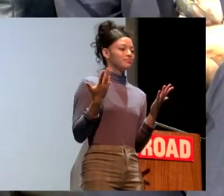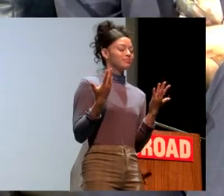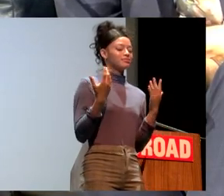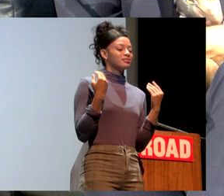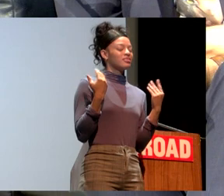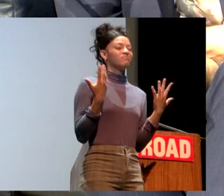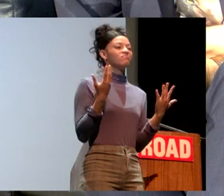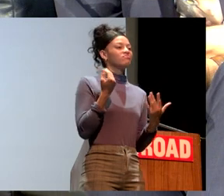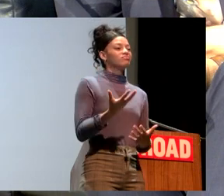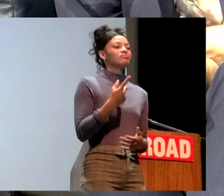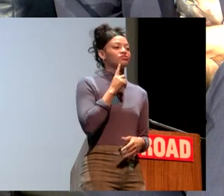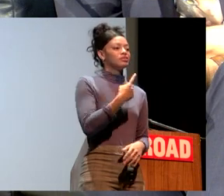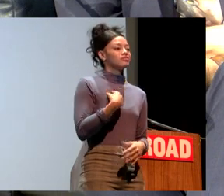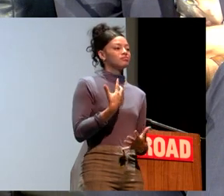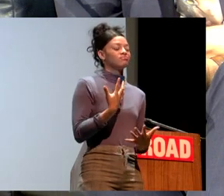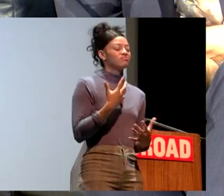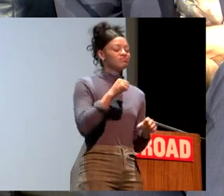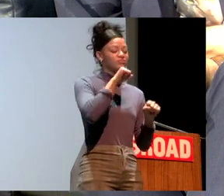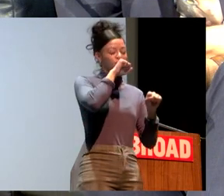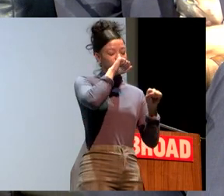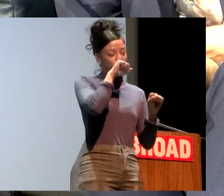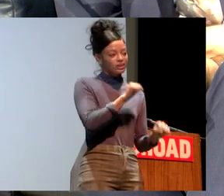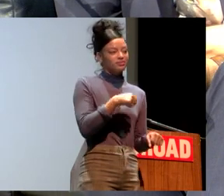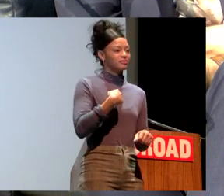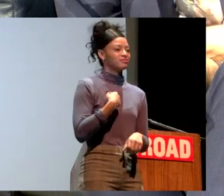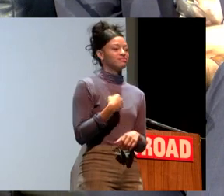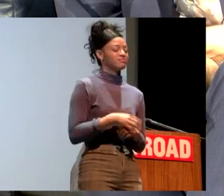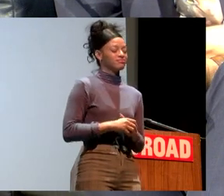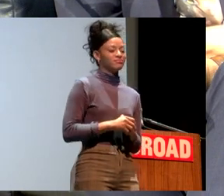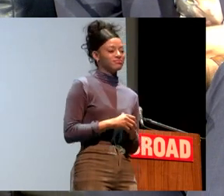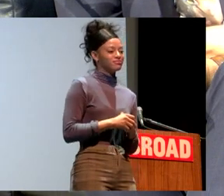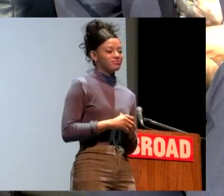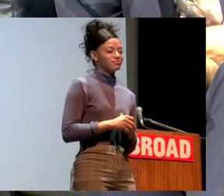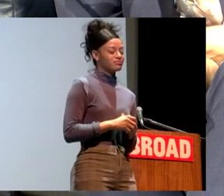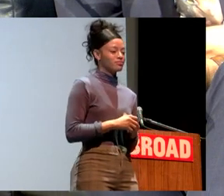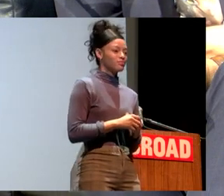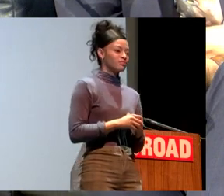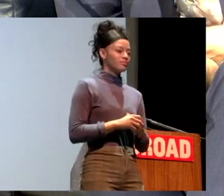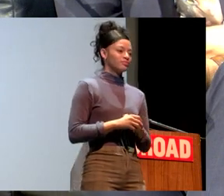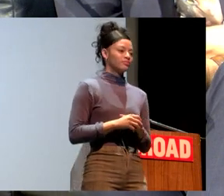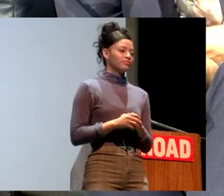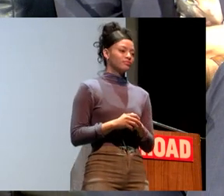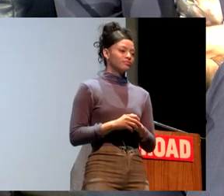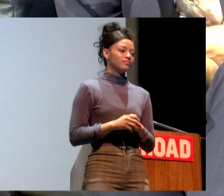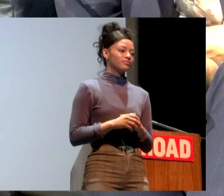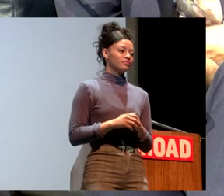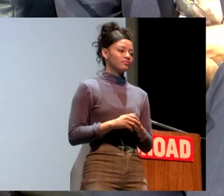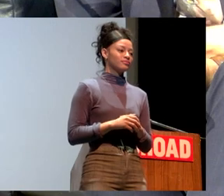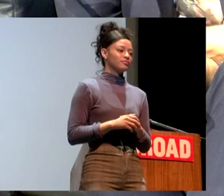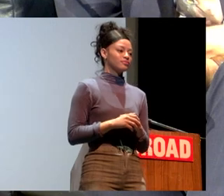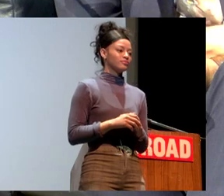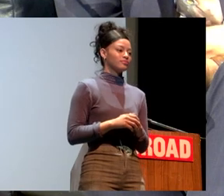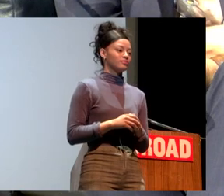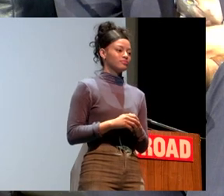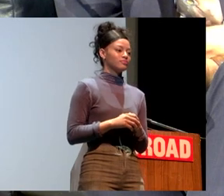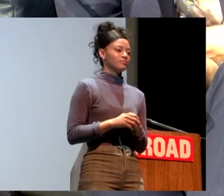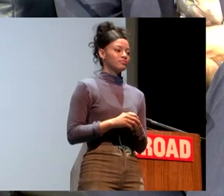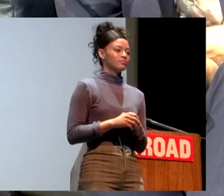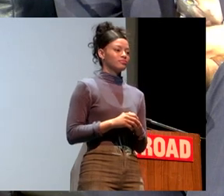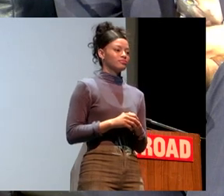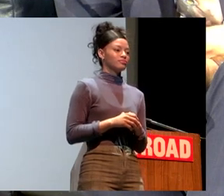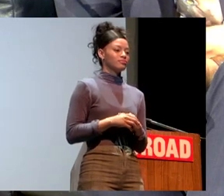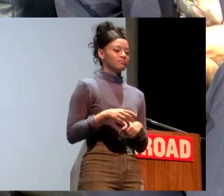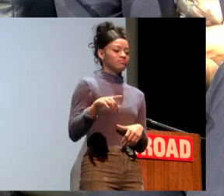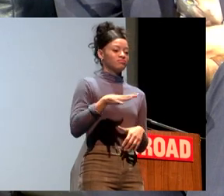Crossing, they always did, and Nintendo, they always do it in a way that is making you a bit enlightened and, you know, discover and really trigger that sense